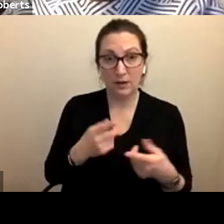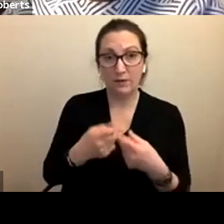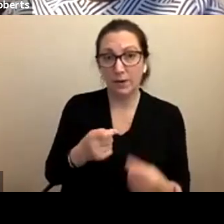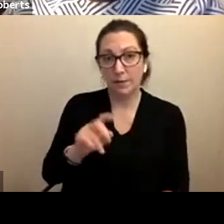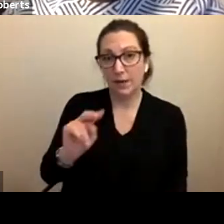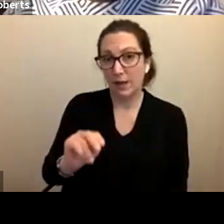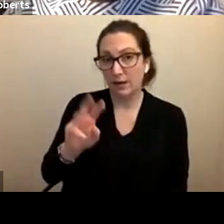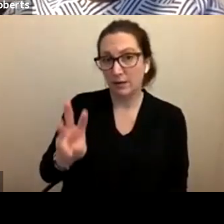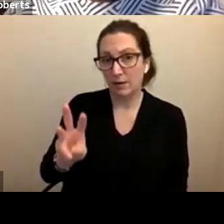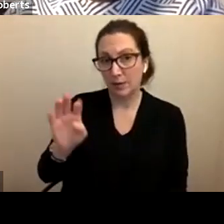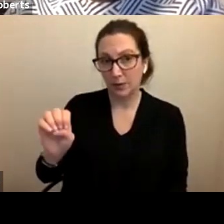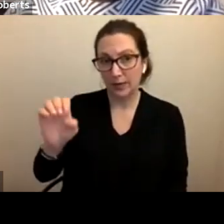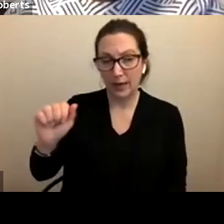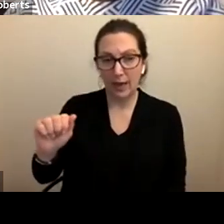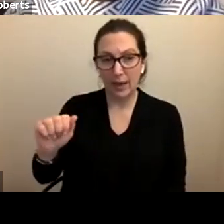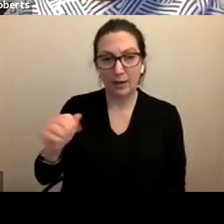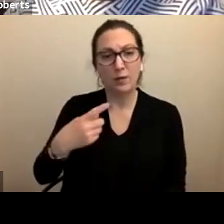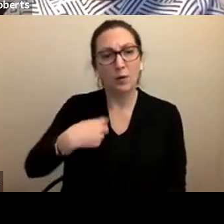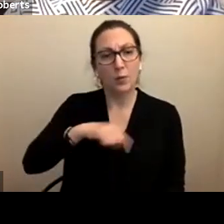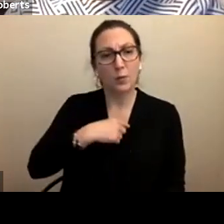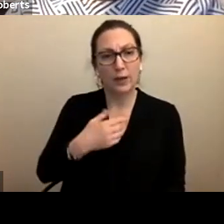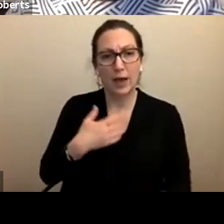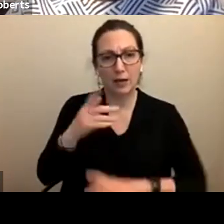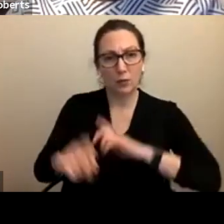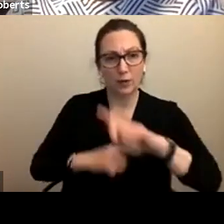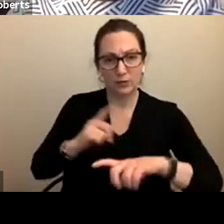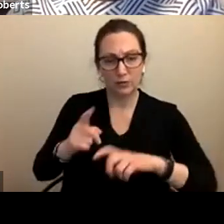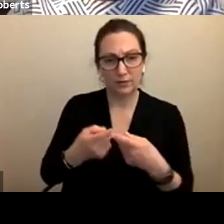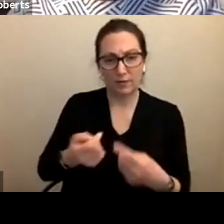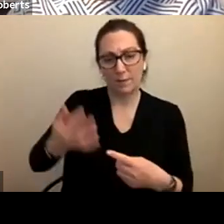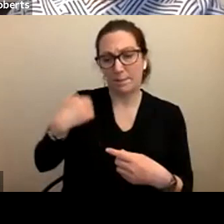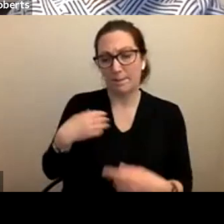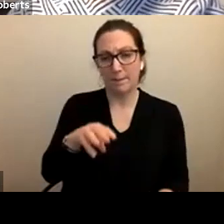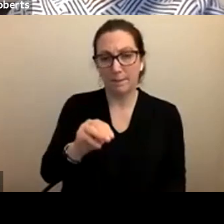NWEA from our questions on May 5th?